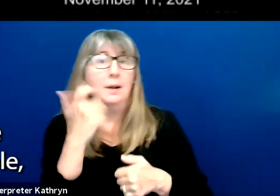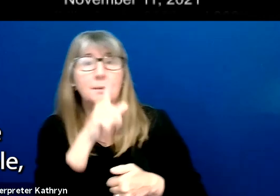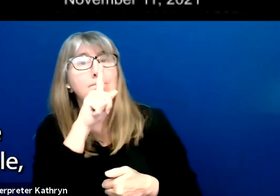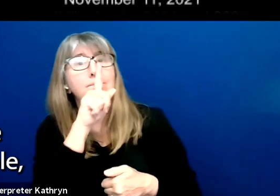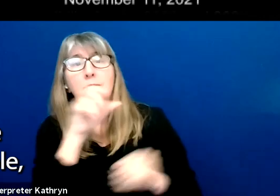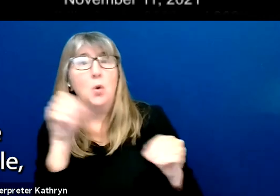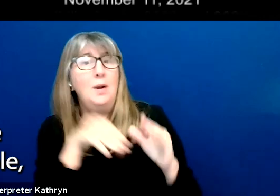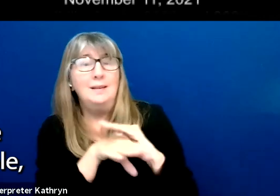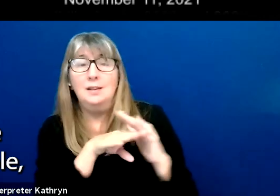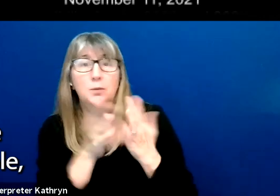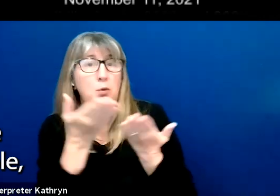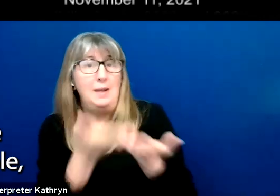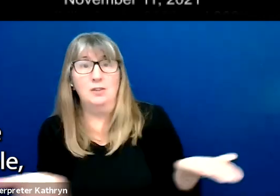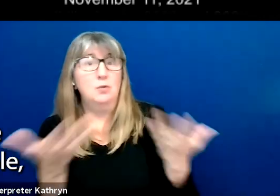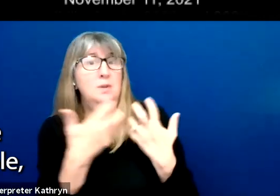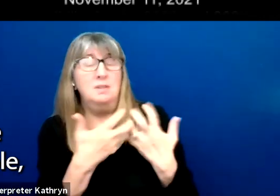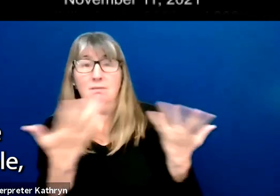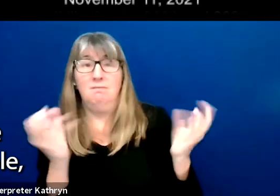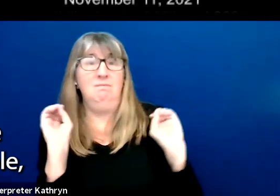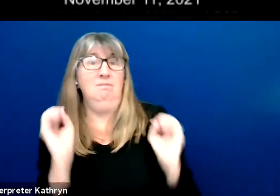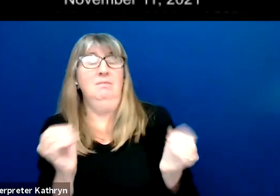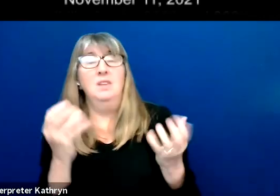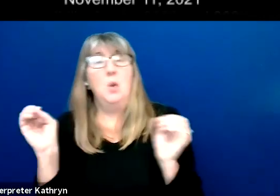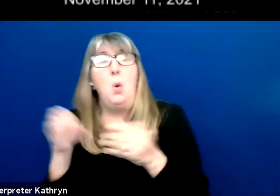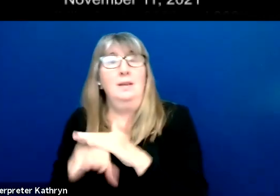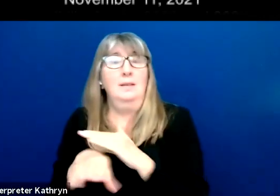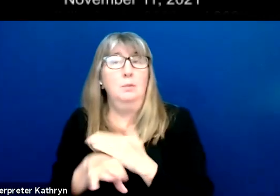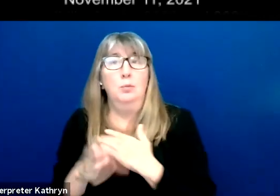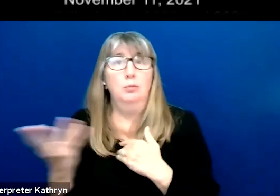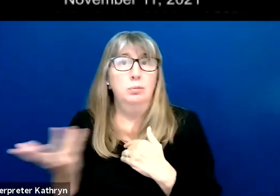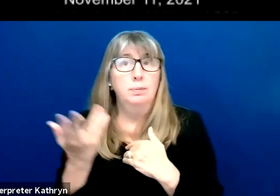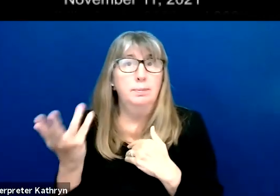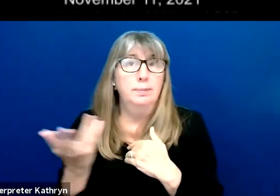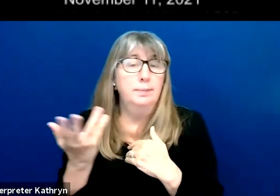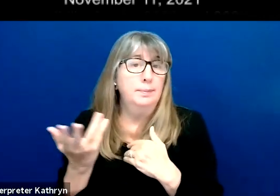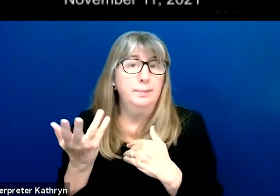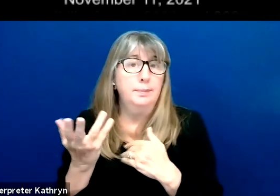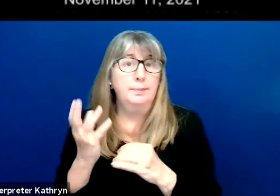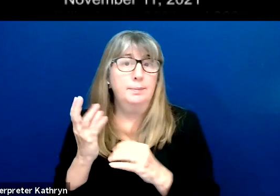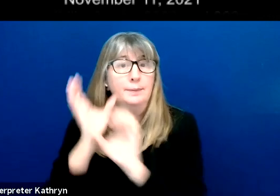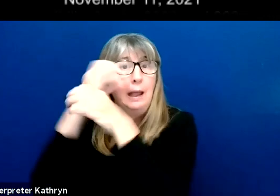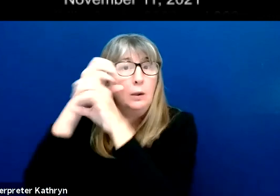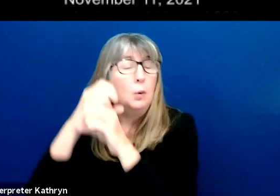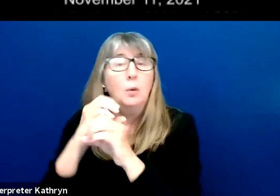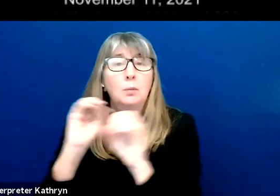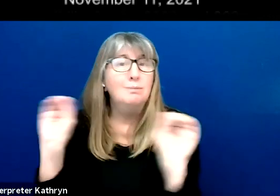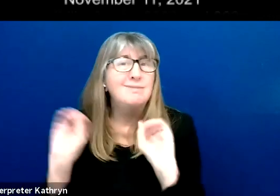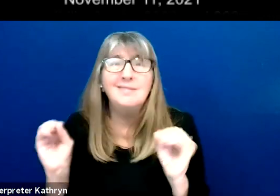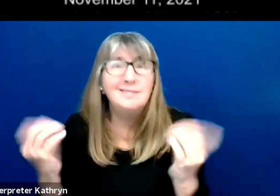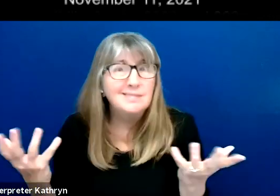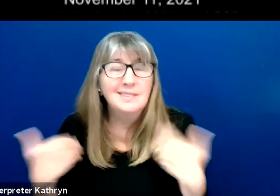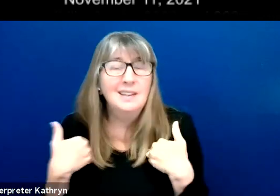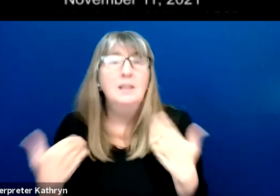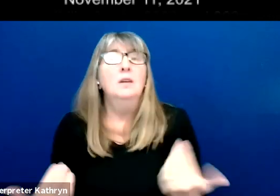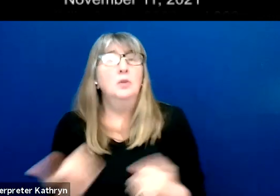accessible instruments, we didn't have an accessible, oscilloscope or anything like that. So I had to work